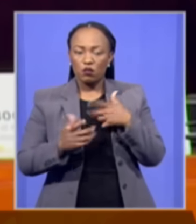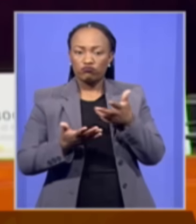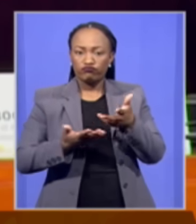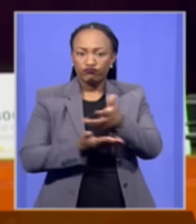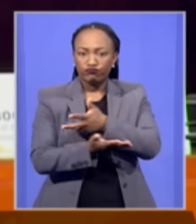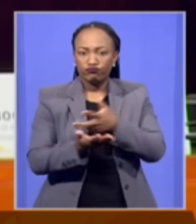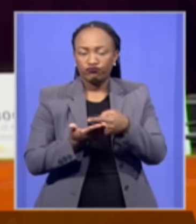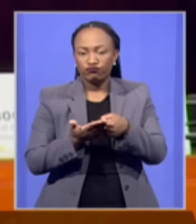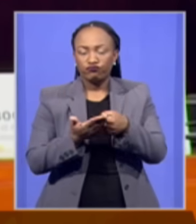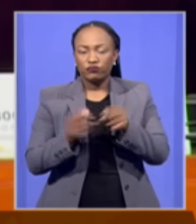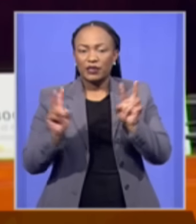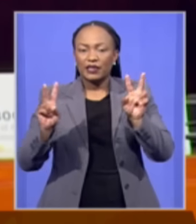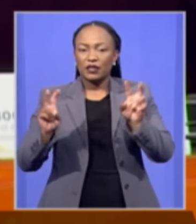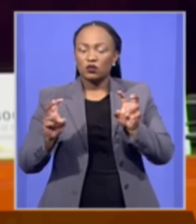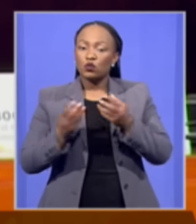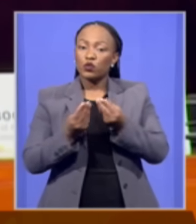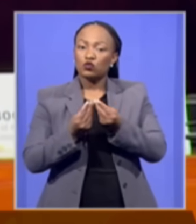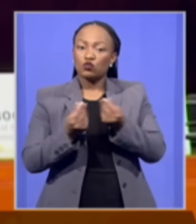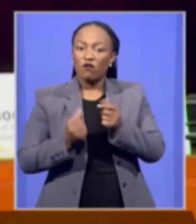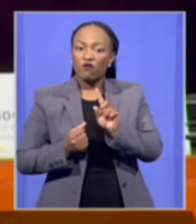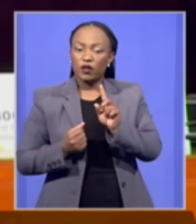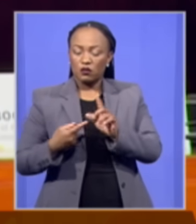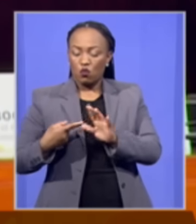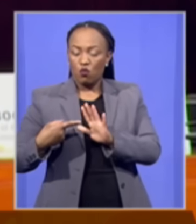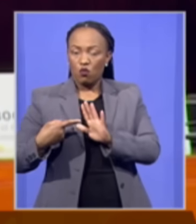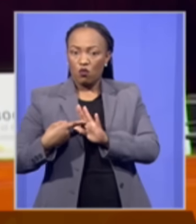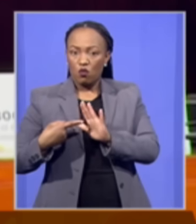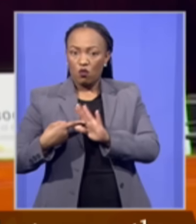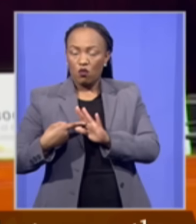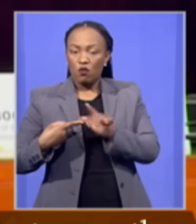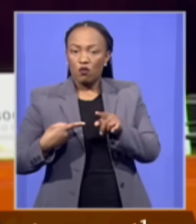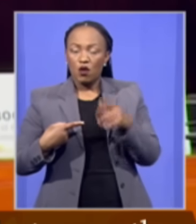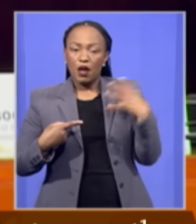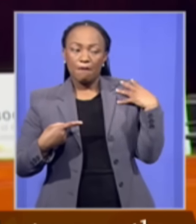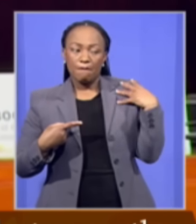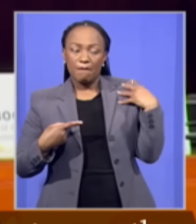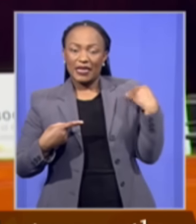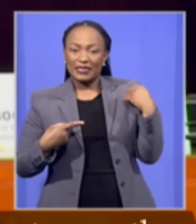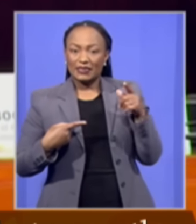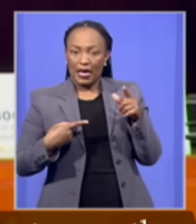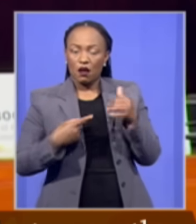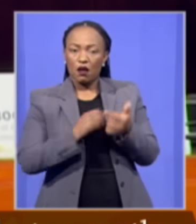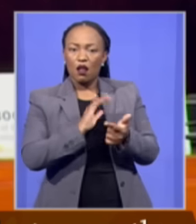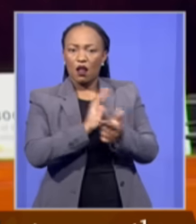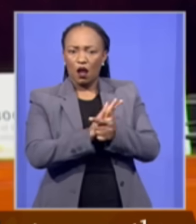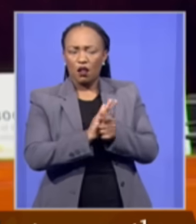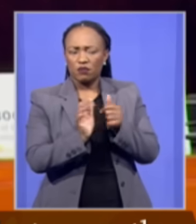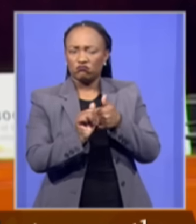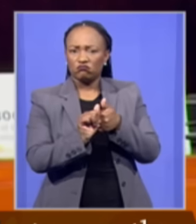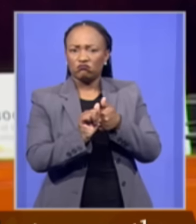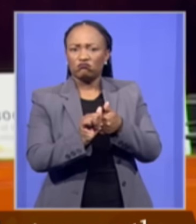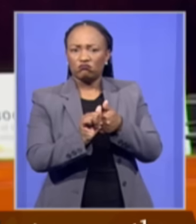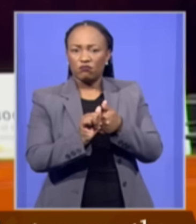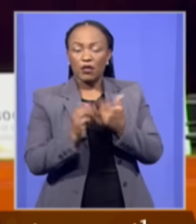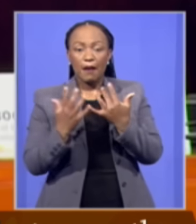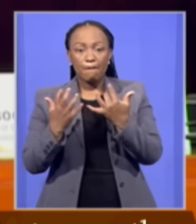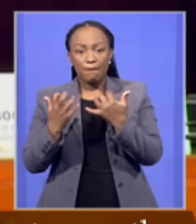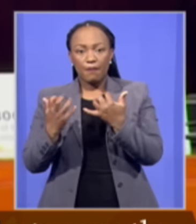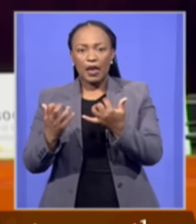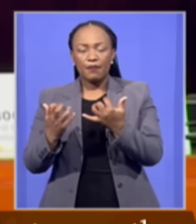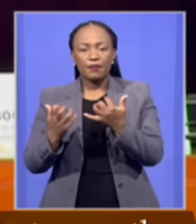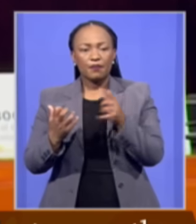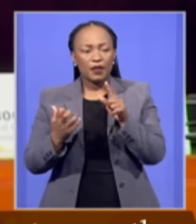1, the minister is legislatively obligated to finish parliament with the outstanding names